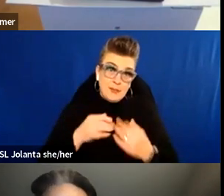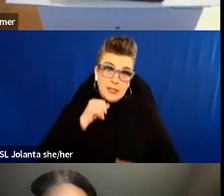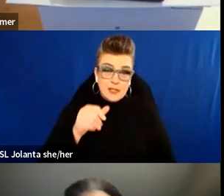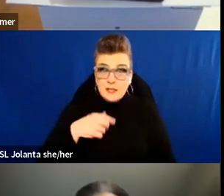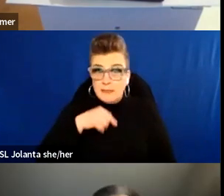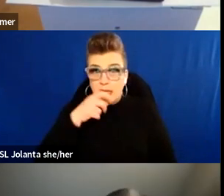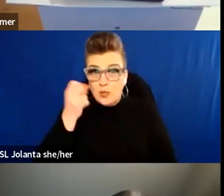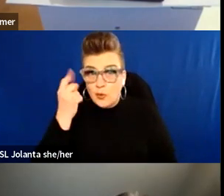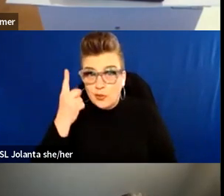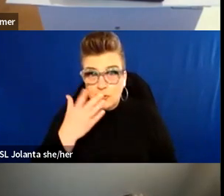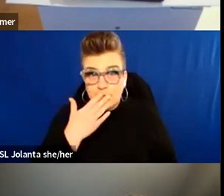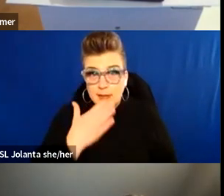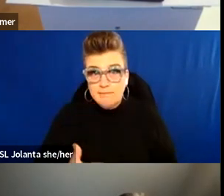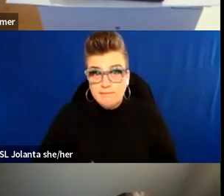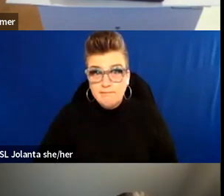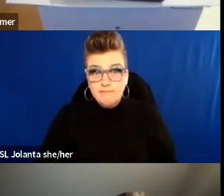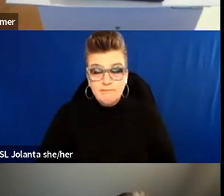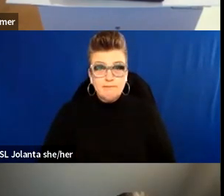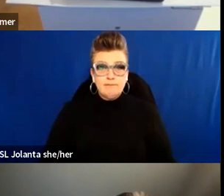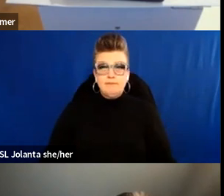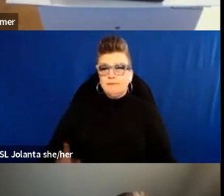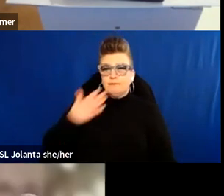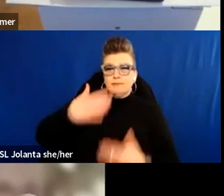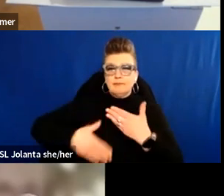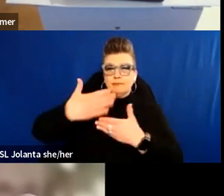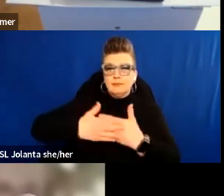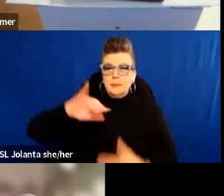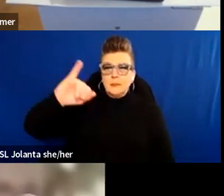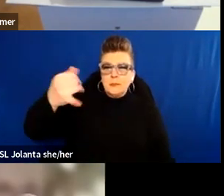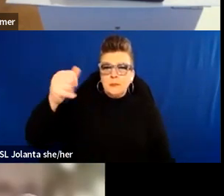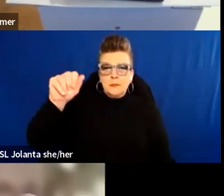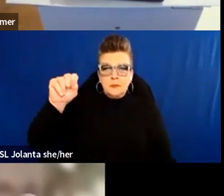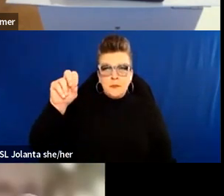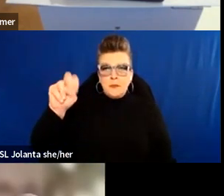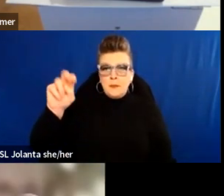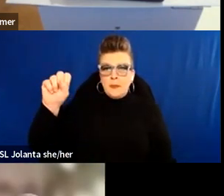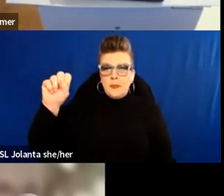you thank you our next speaker is jason samara